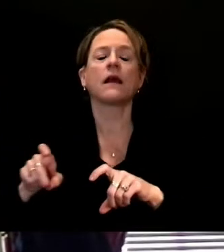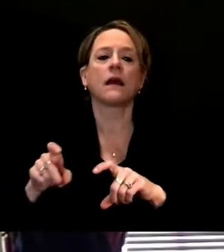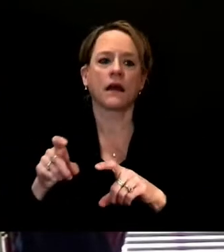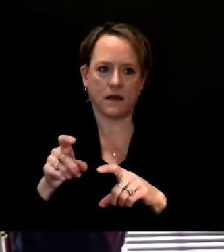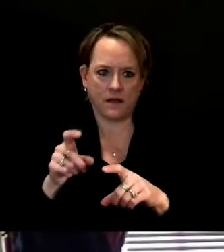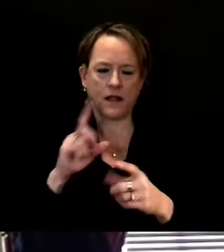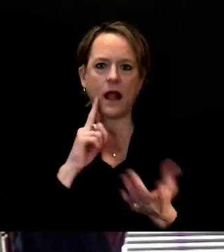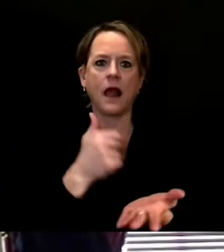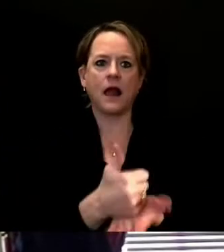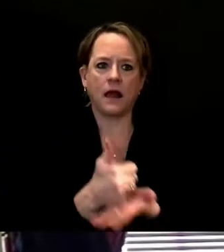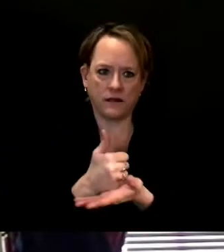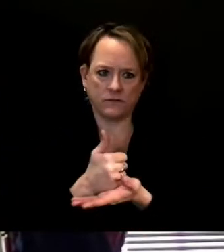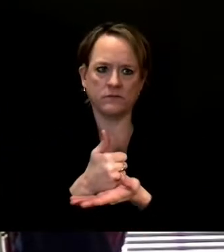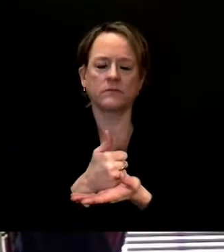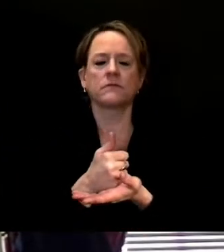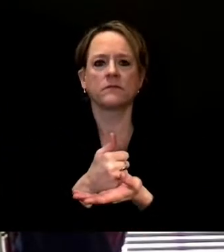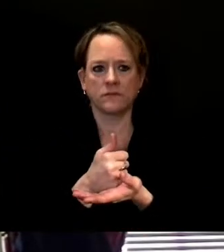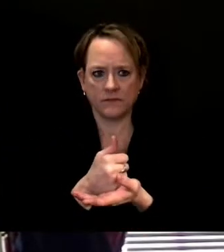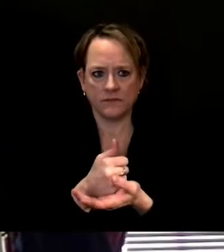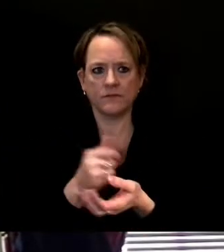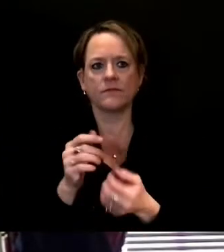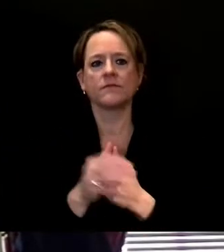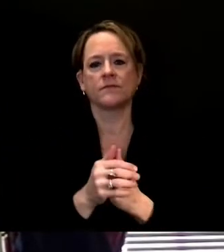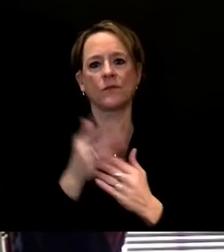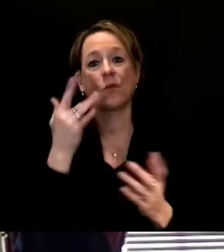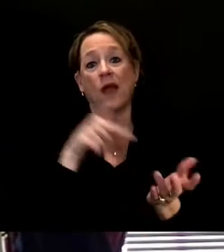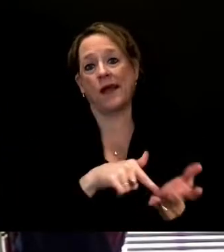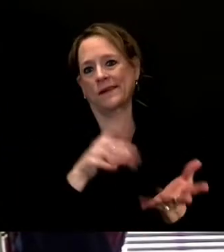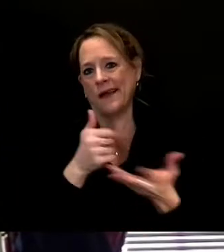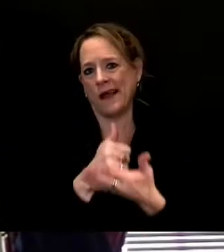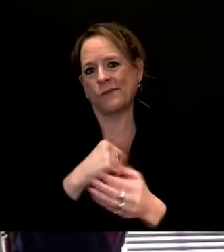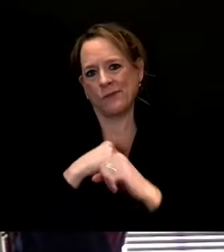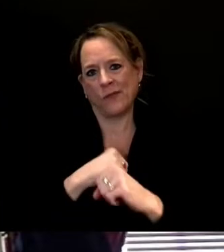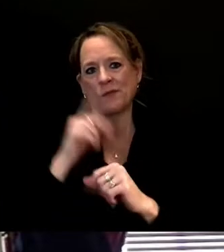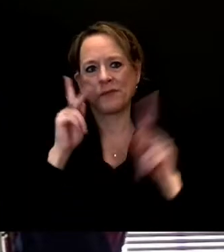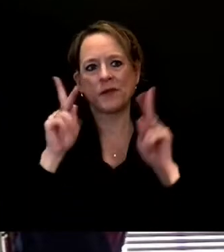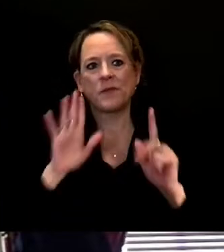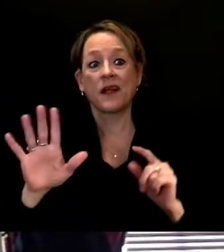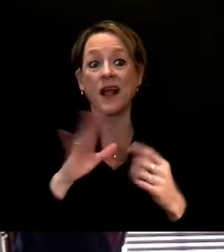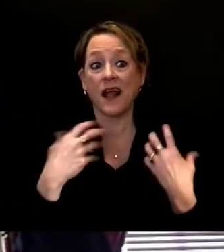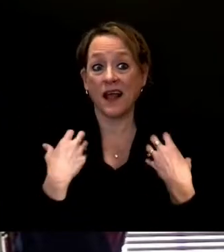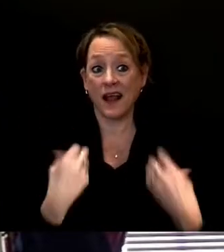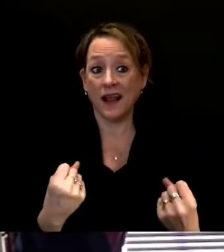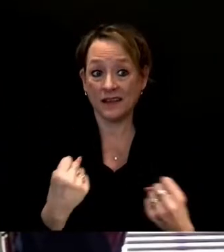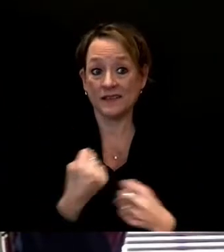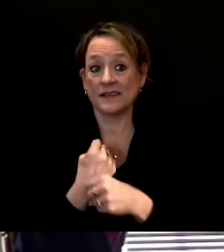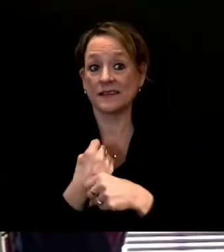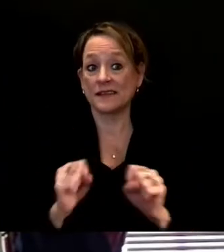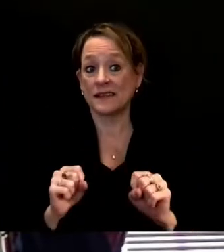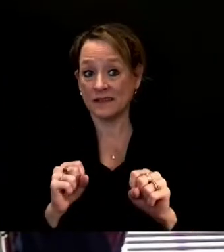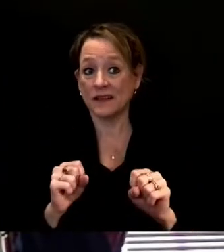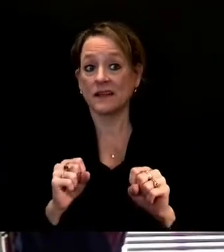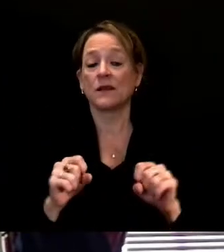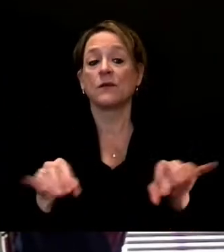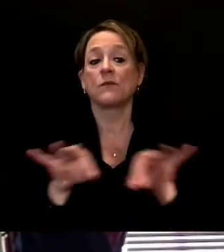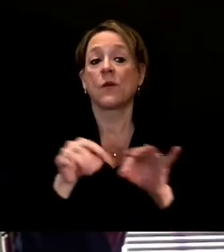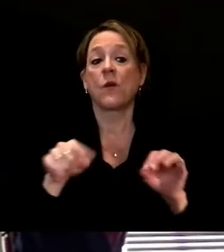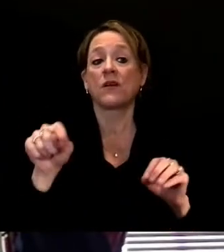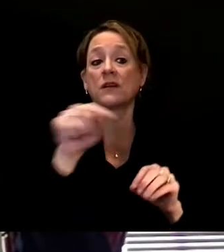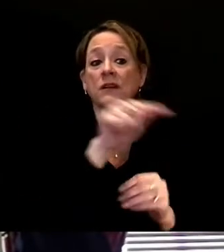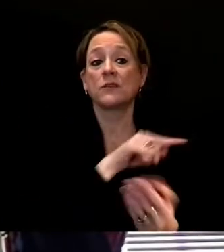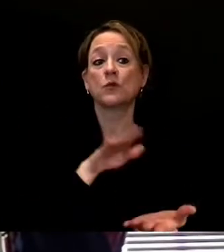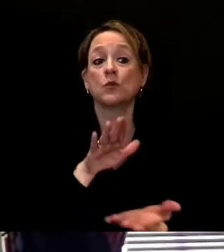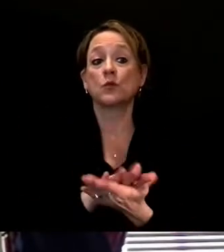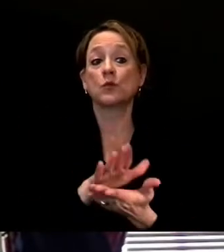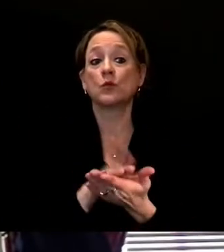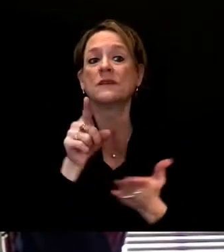of those in their buildings. So we're encouraging schools to sign up to participate in the program. We also know the best